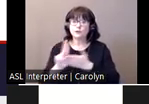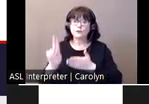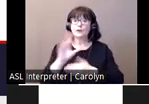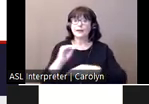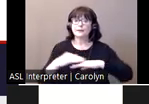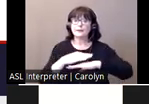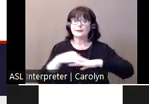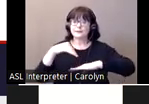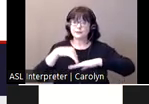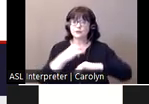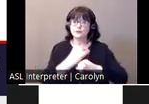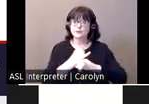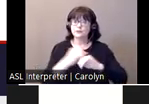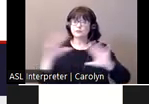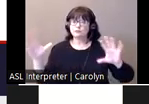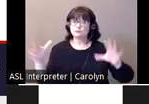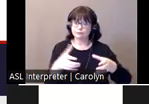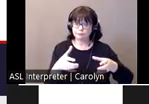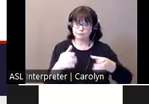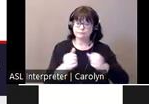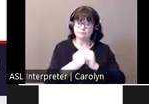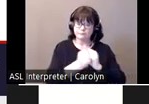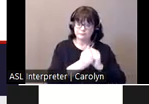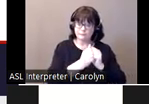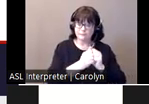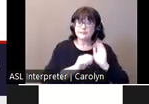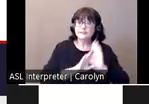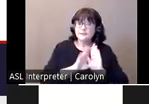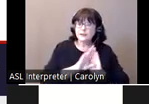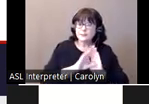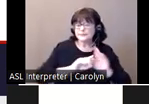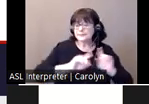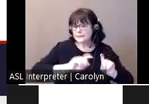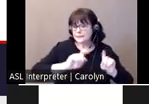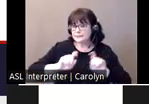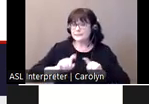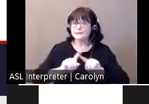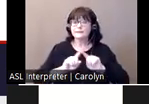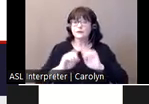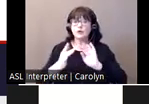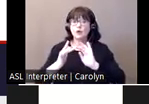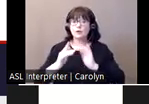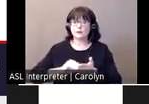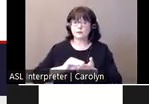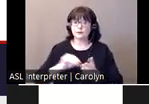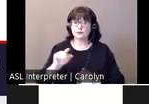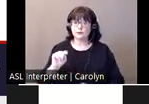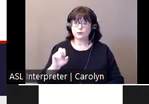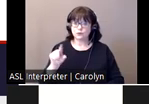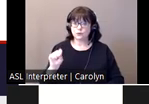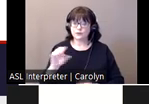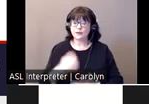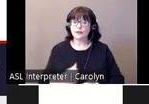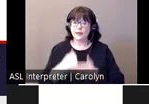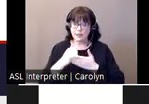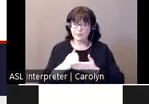institutes to develop and test online learning tools to advance the use of educational technology and digital